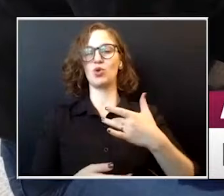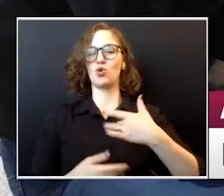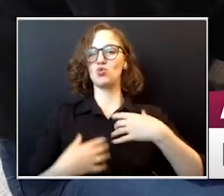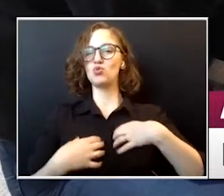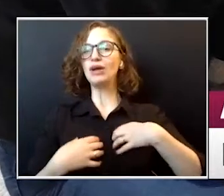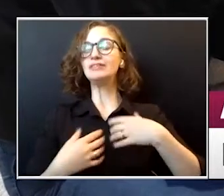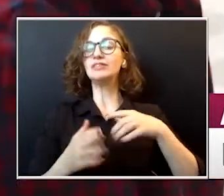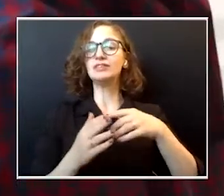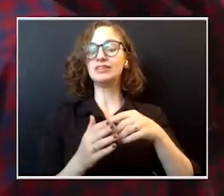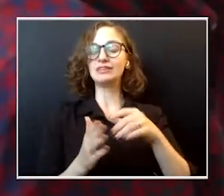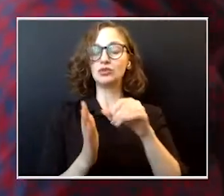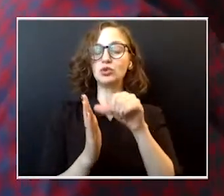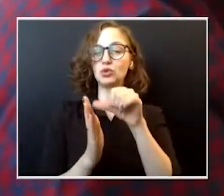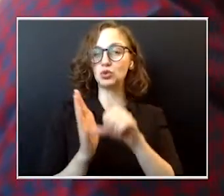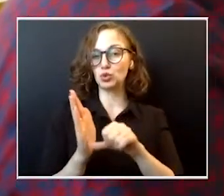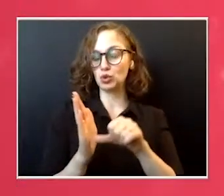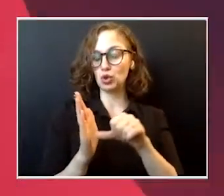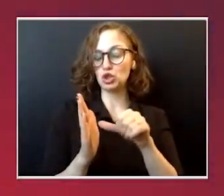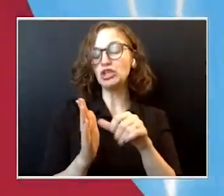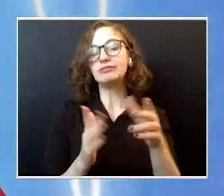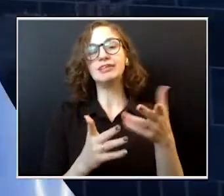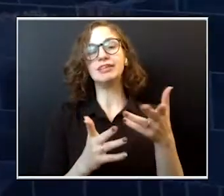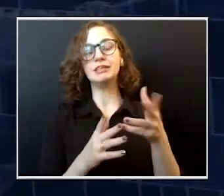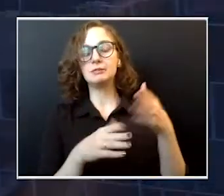condition he now treats.